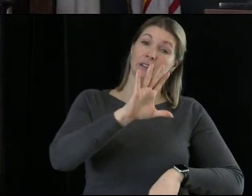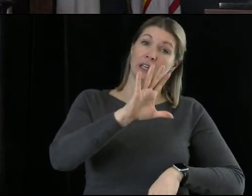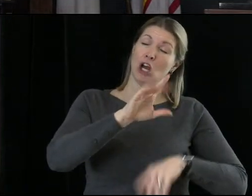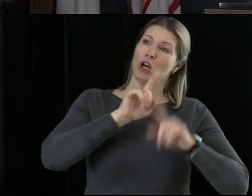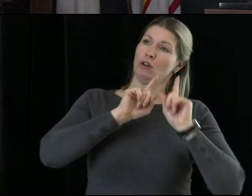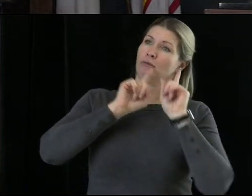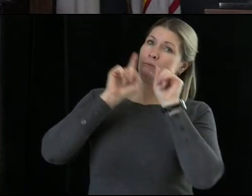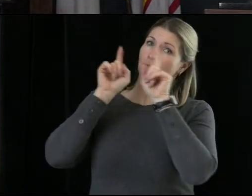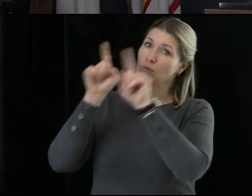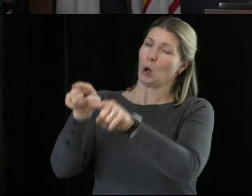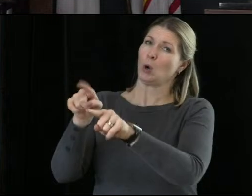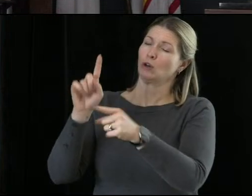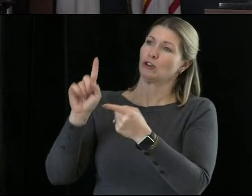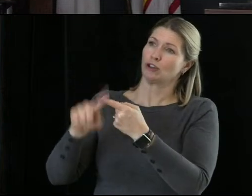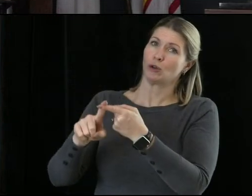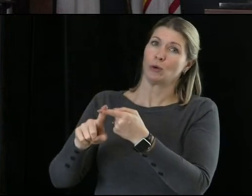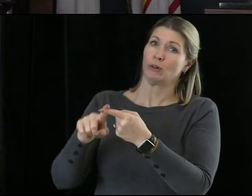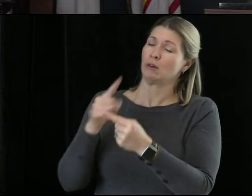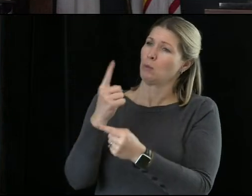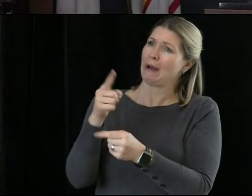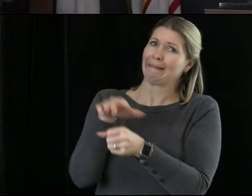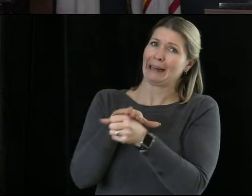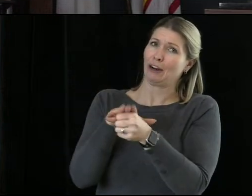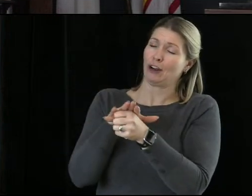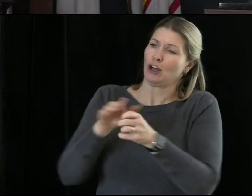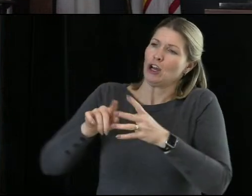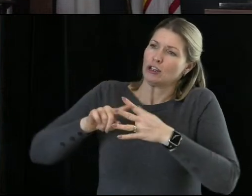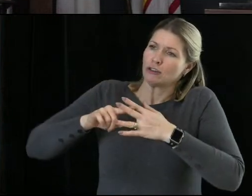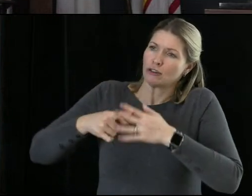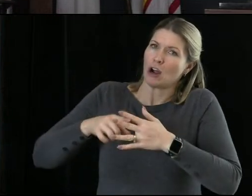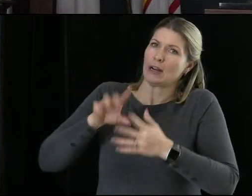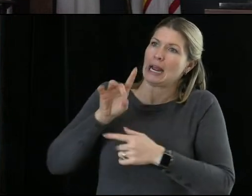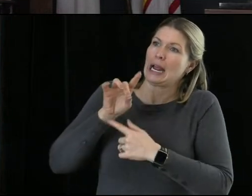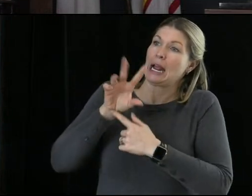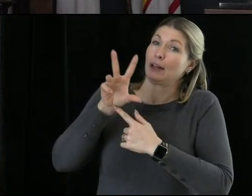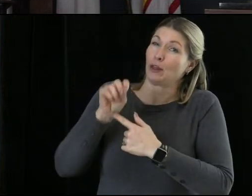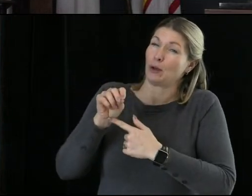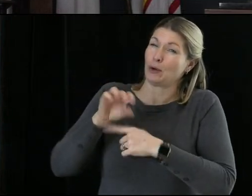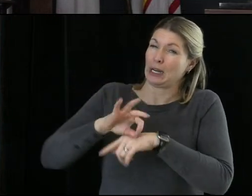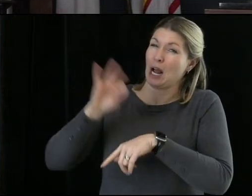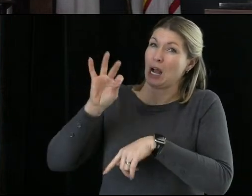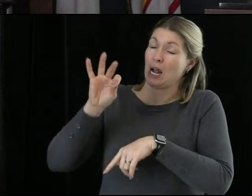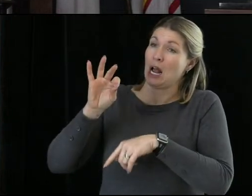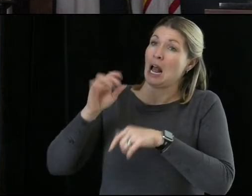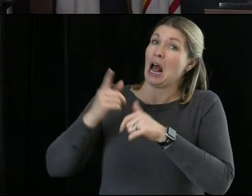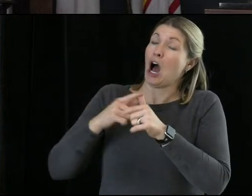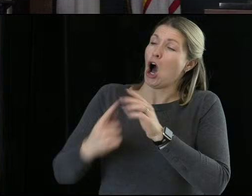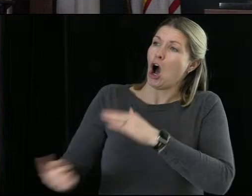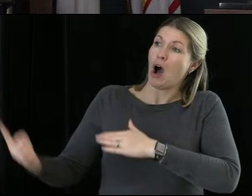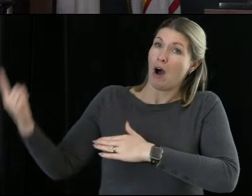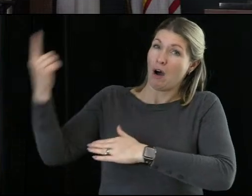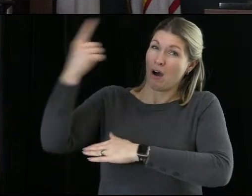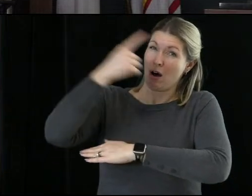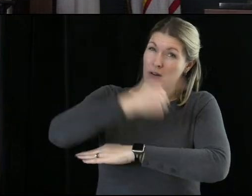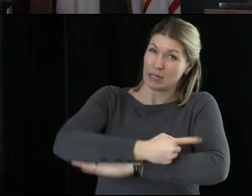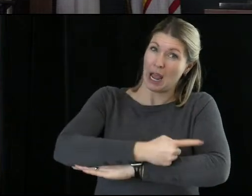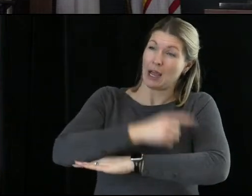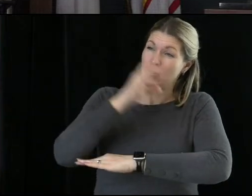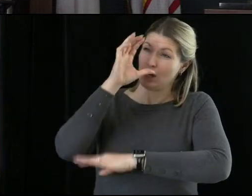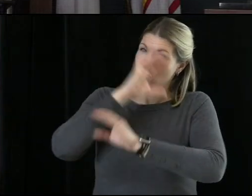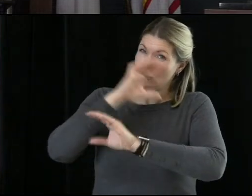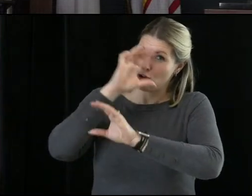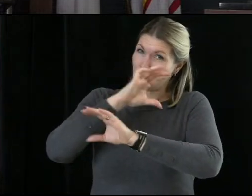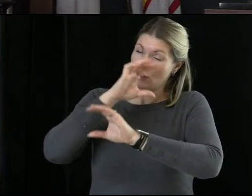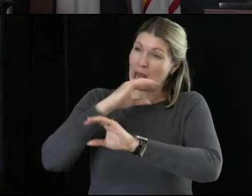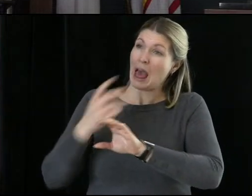to be at our search by 8:30, 9 o'clock. They then searched the entire day with us. Then they got on the